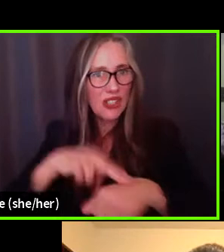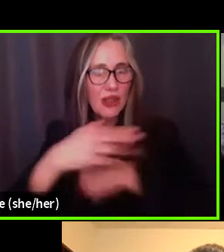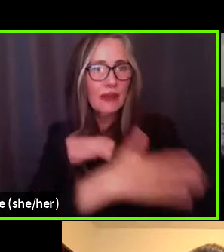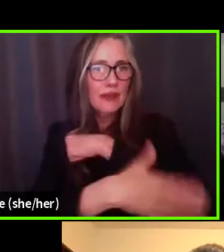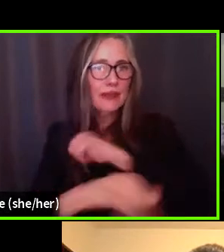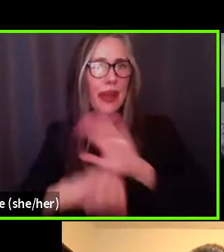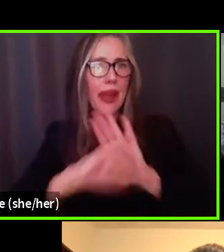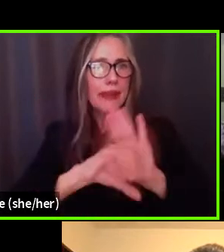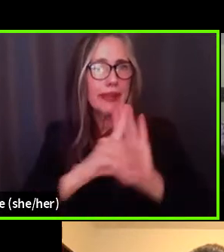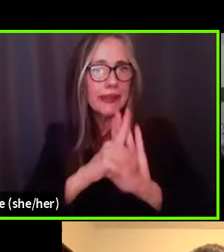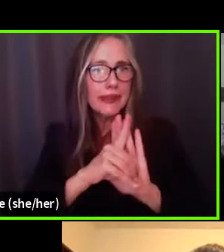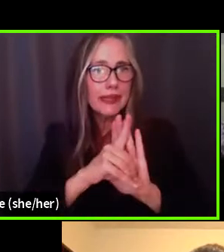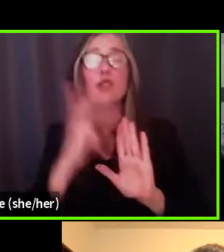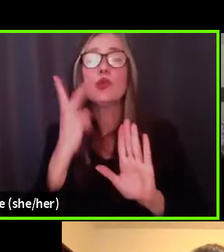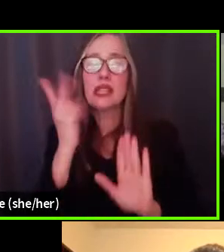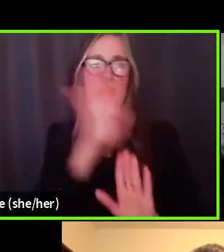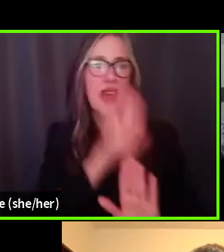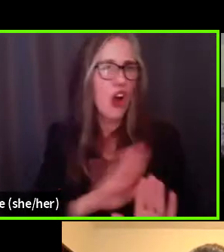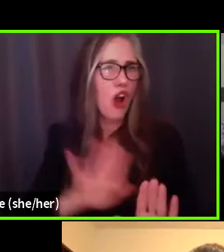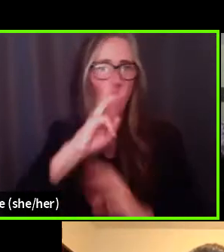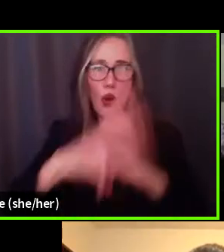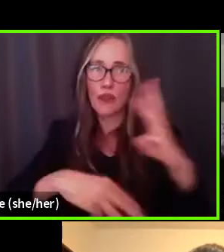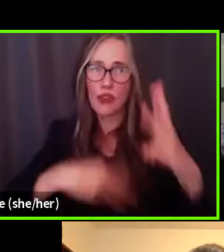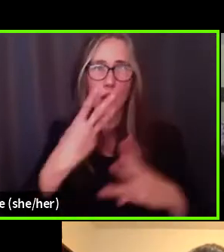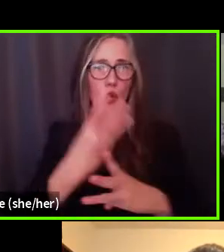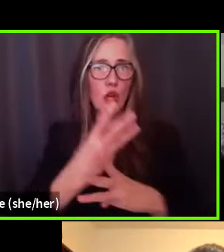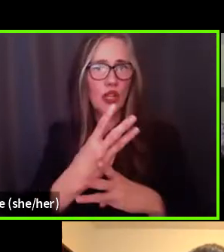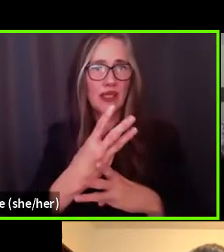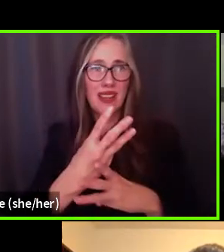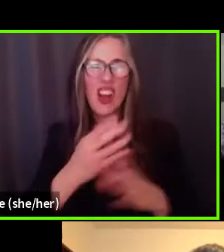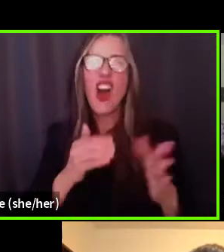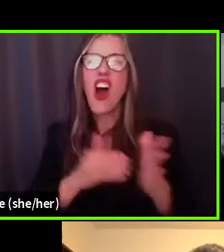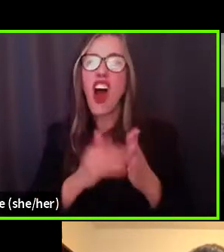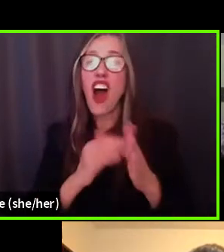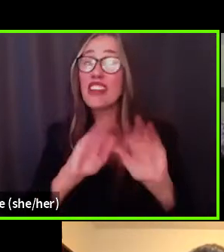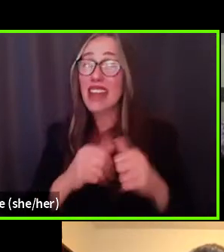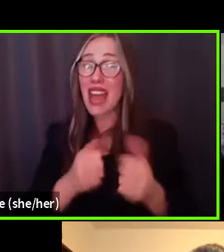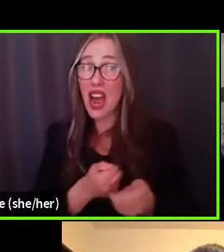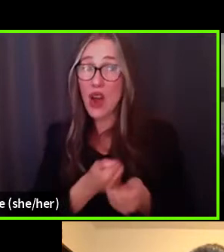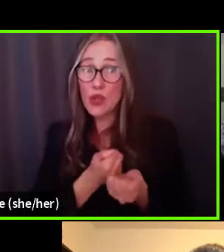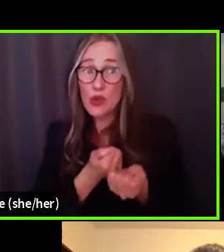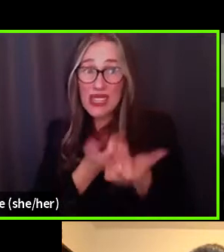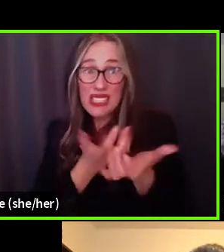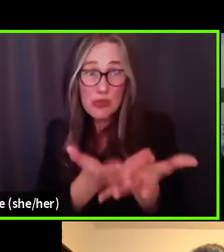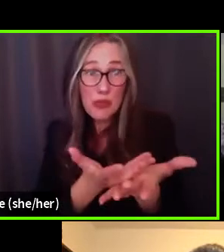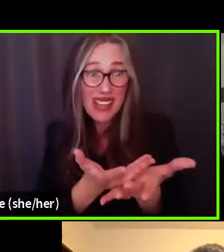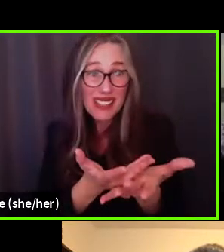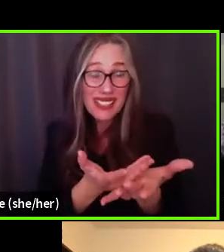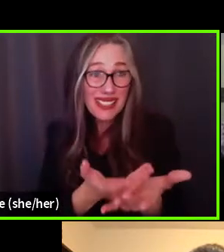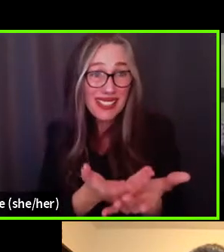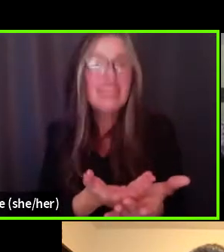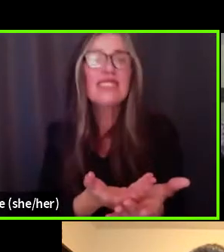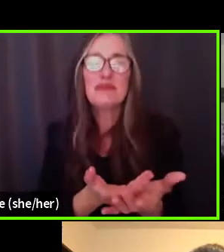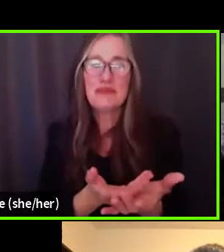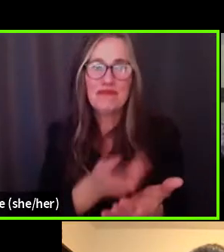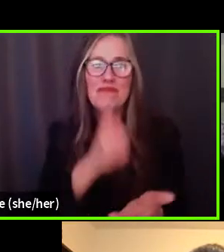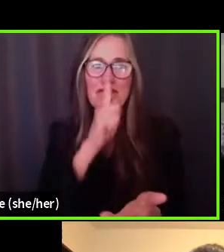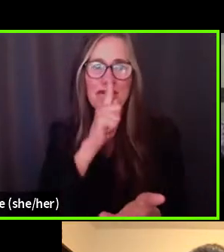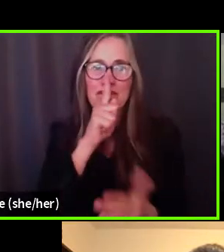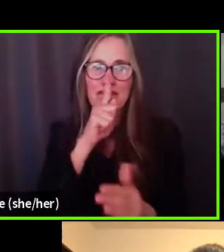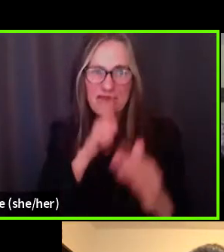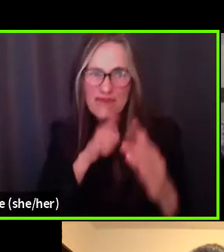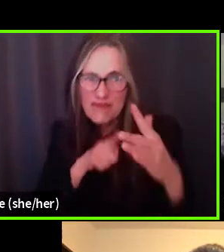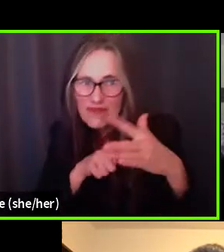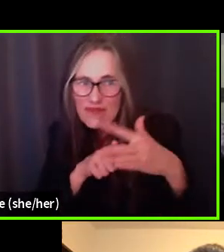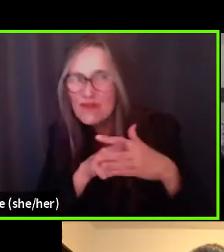nationalistic tendencies eugenics often creeps up as a way to express uh those sensibilities uh and so uh this